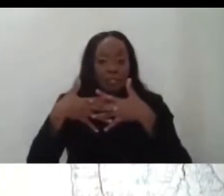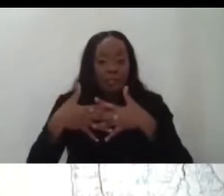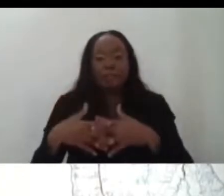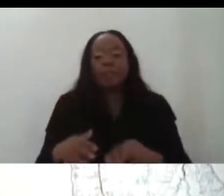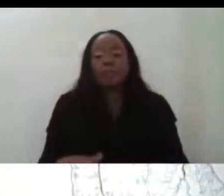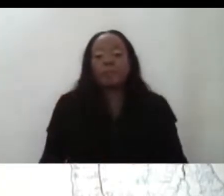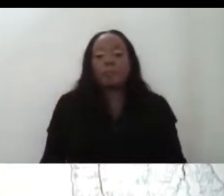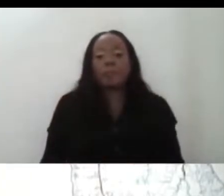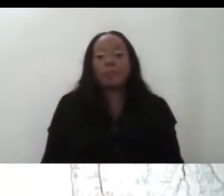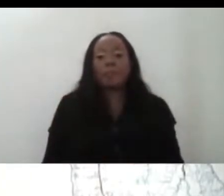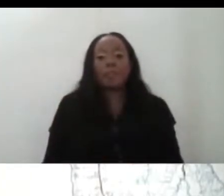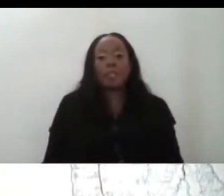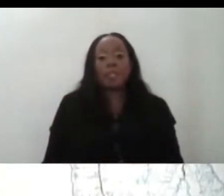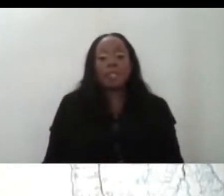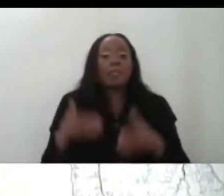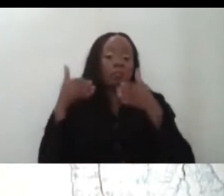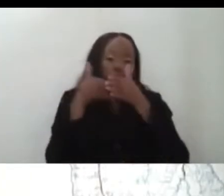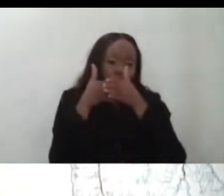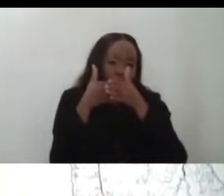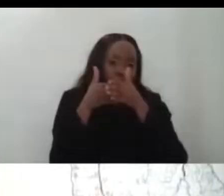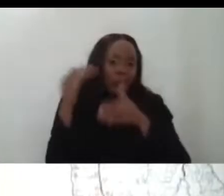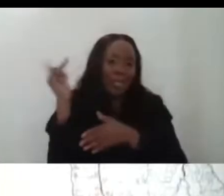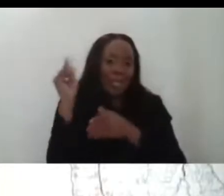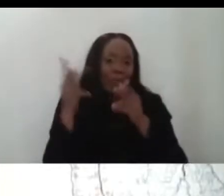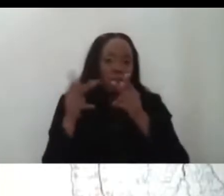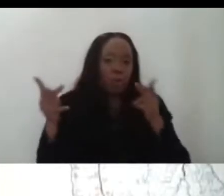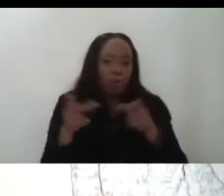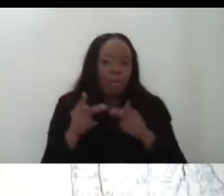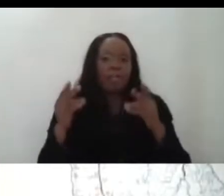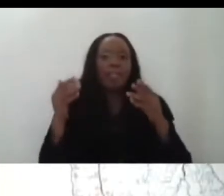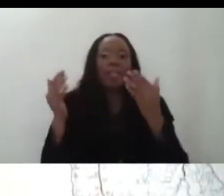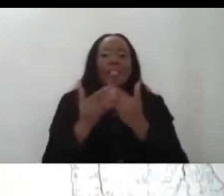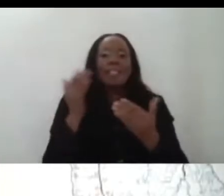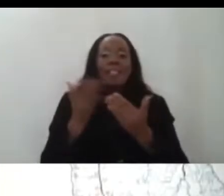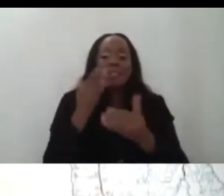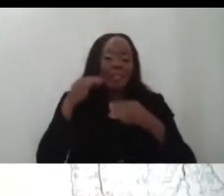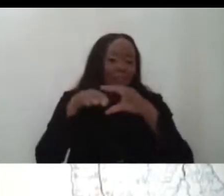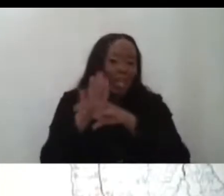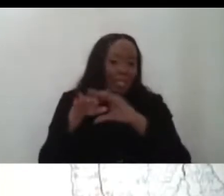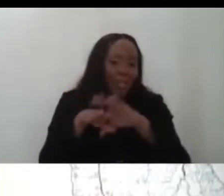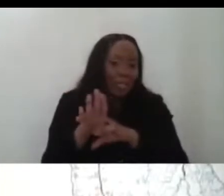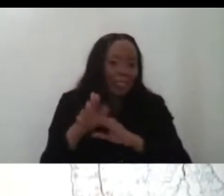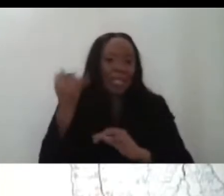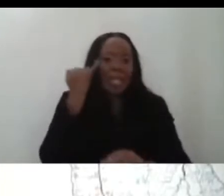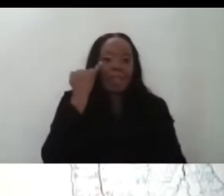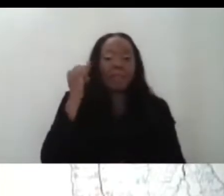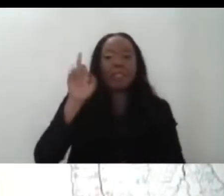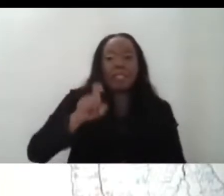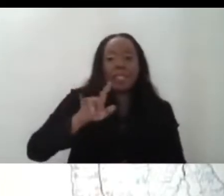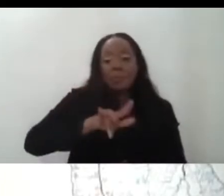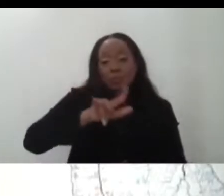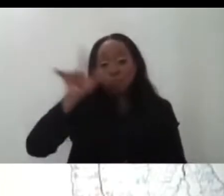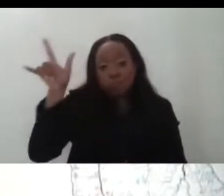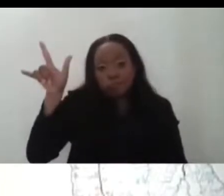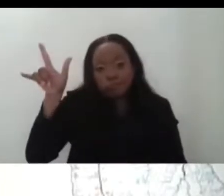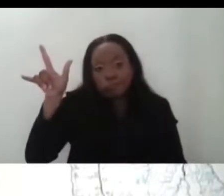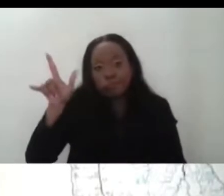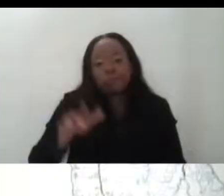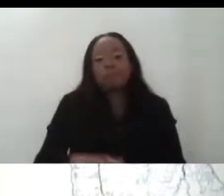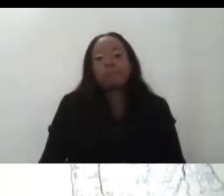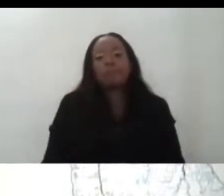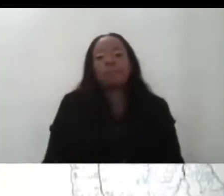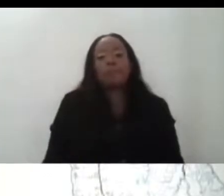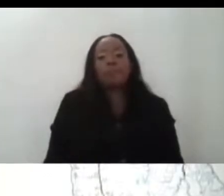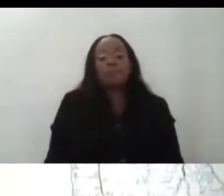it's right there in the precincts of the airport, so it has easy access to the runway. We can pre-position before the